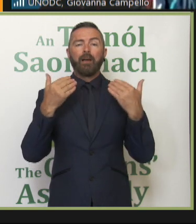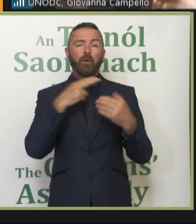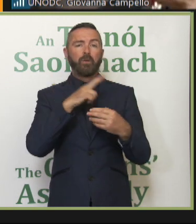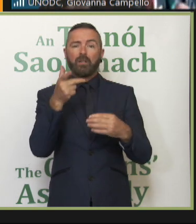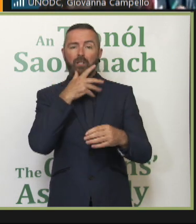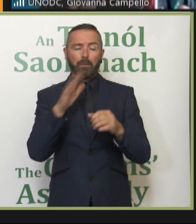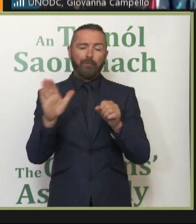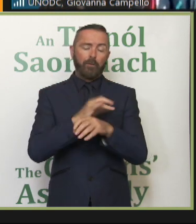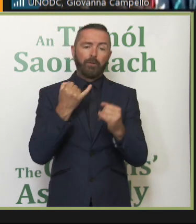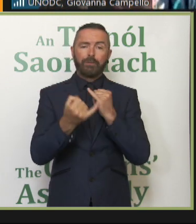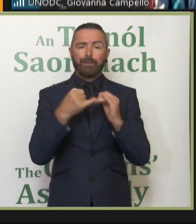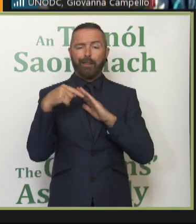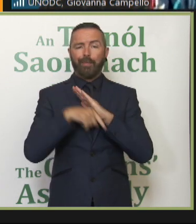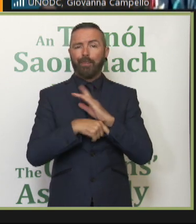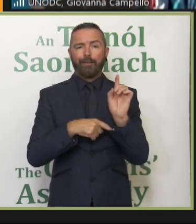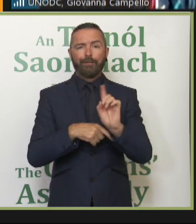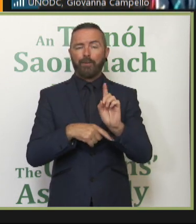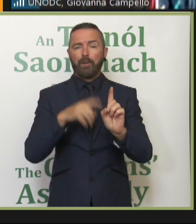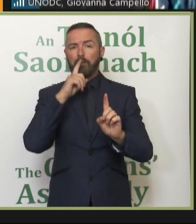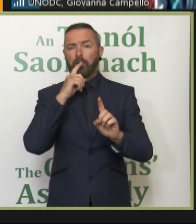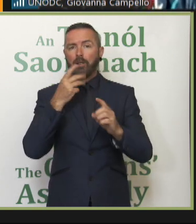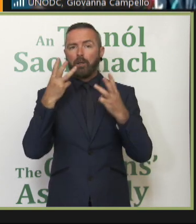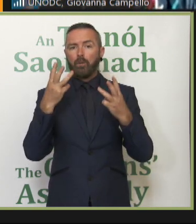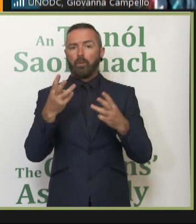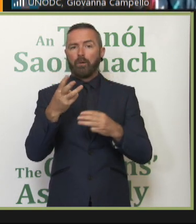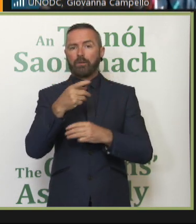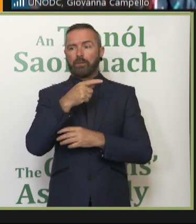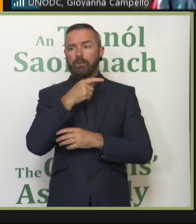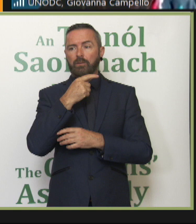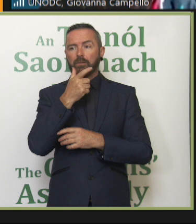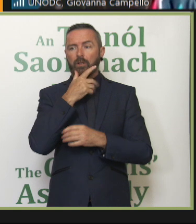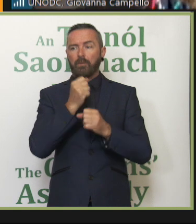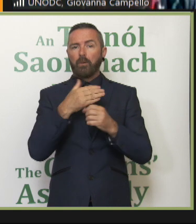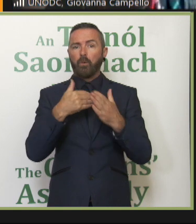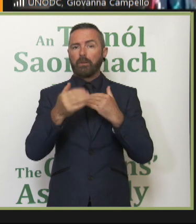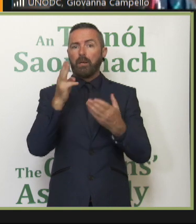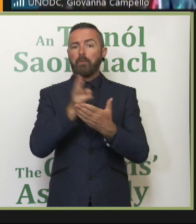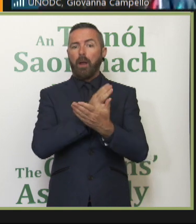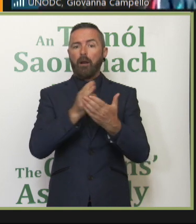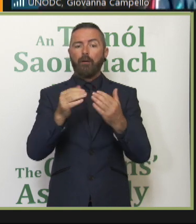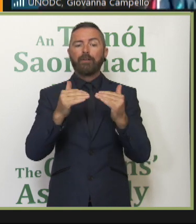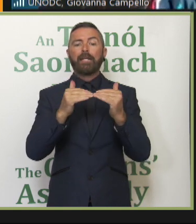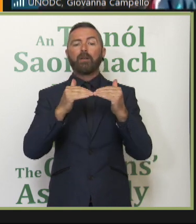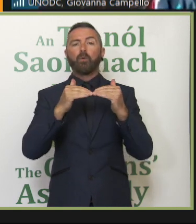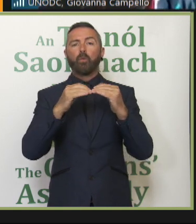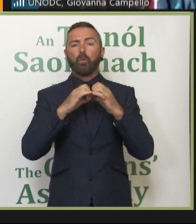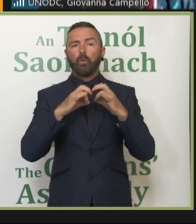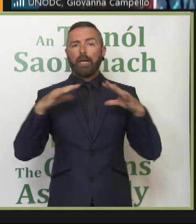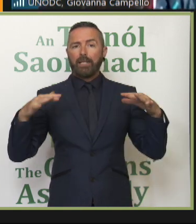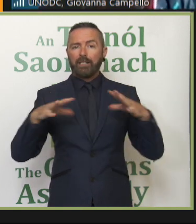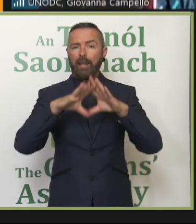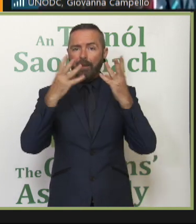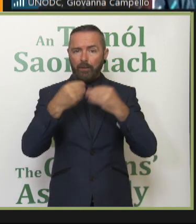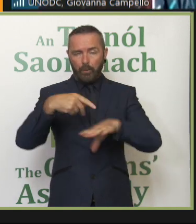I'd like to put this on the plate as part of the equation of everything that needs to be thought about